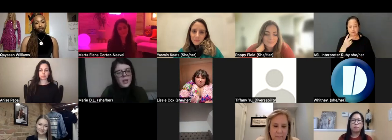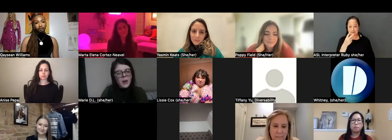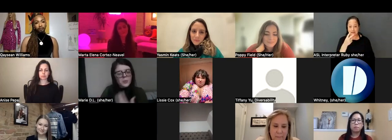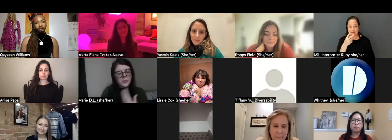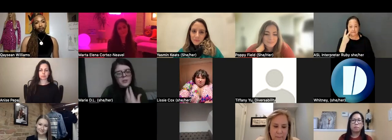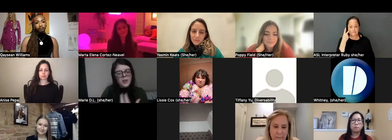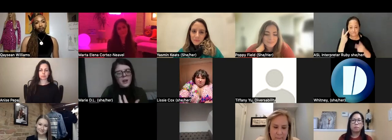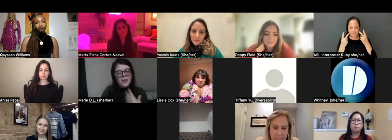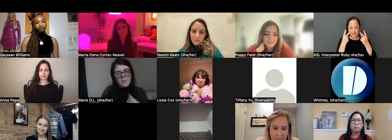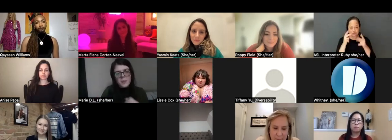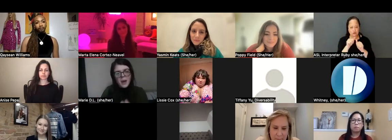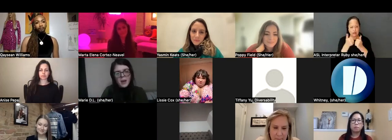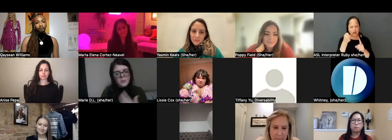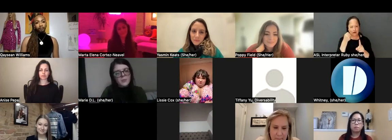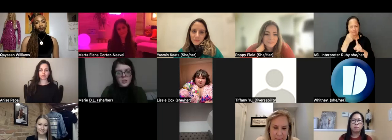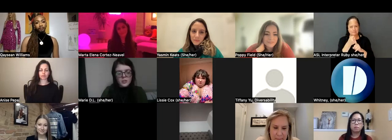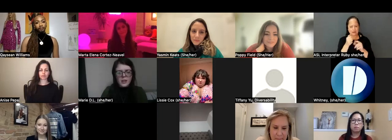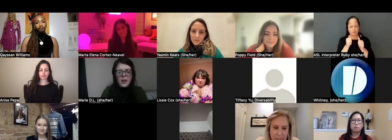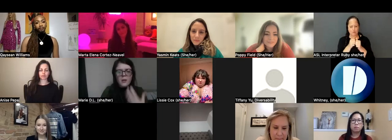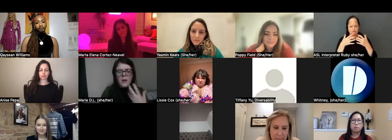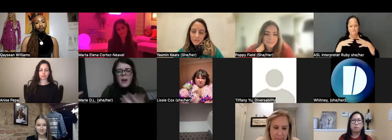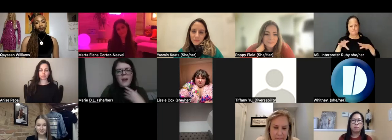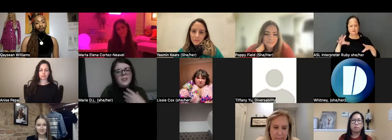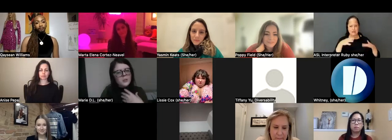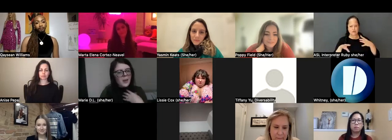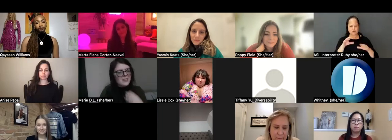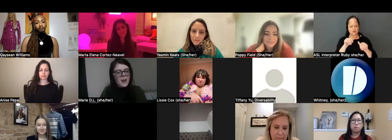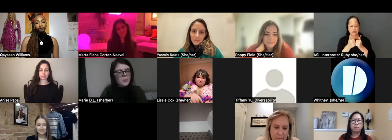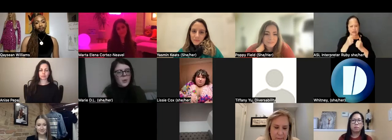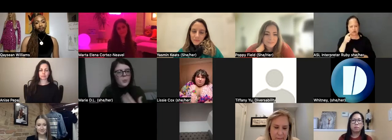that impact you with fashion? How did you adapt?